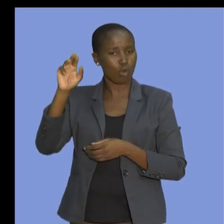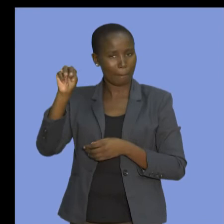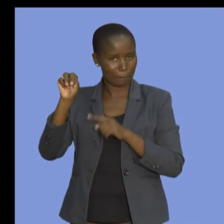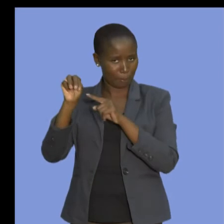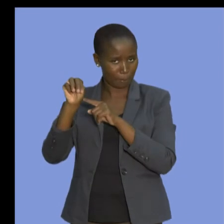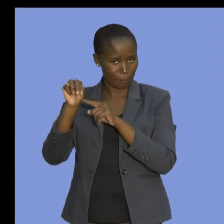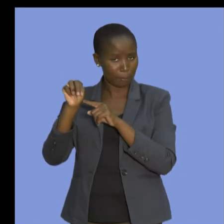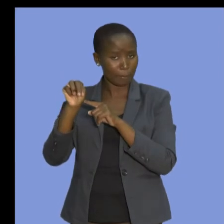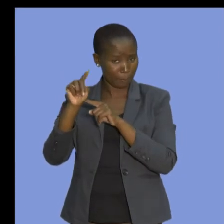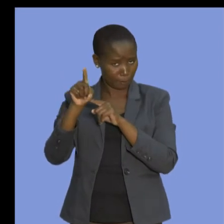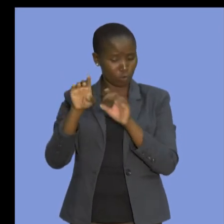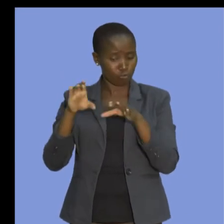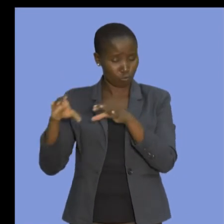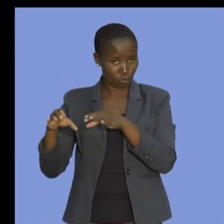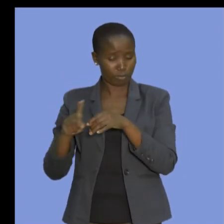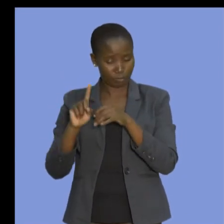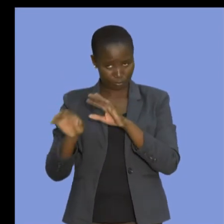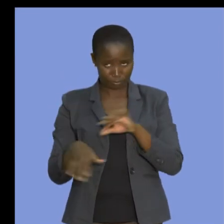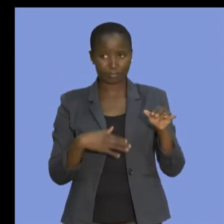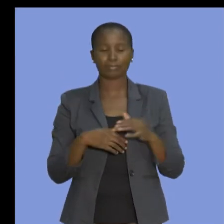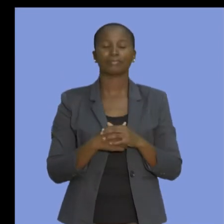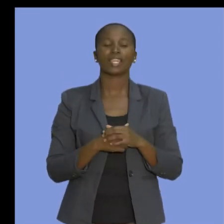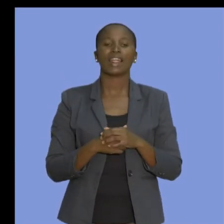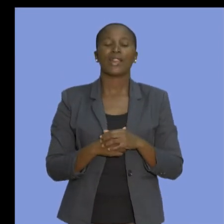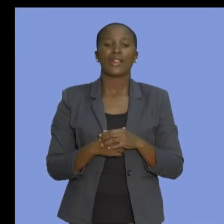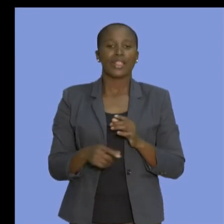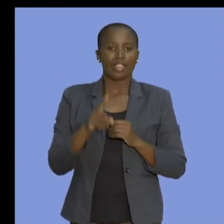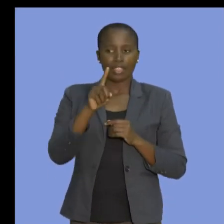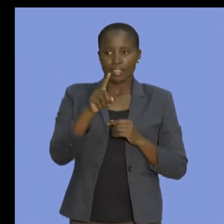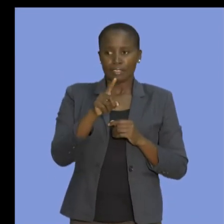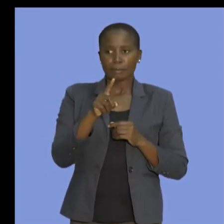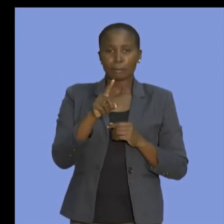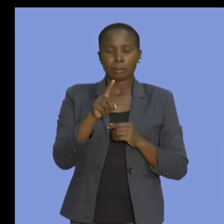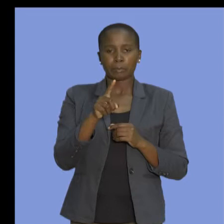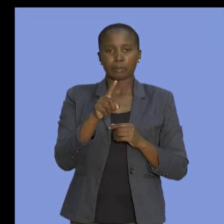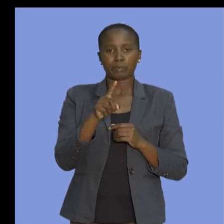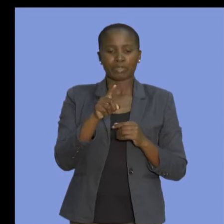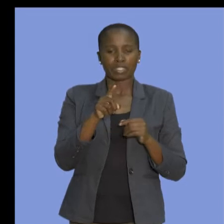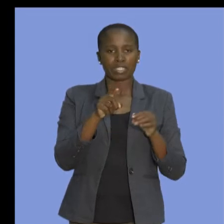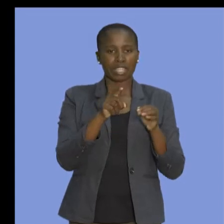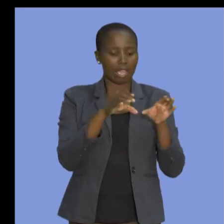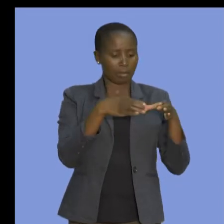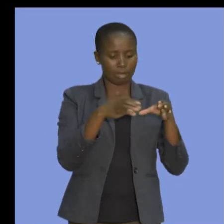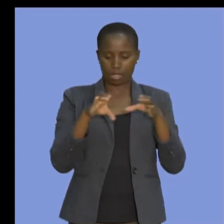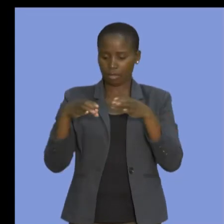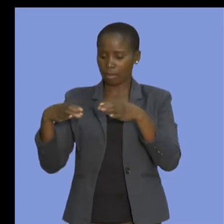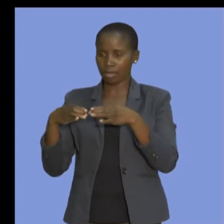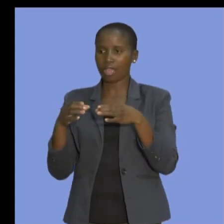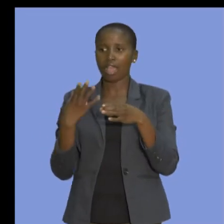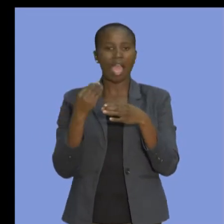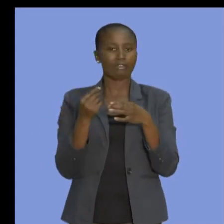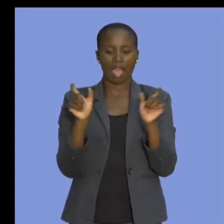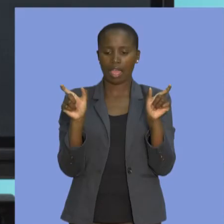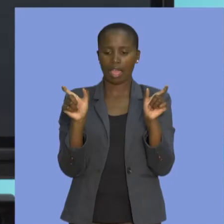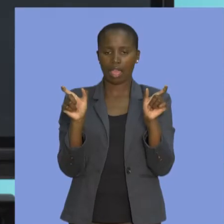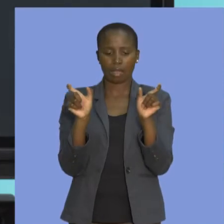Now, there are no gaps between the categories. There are no gaps. There are no gaps, but